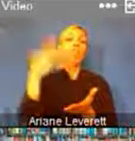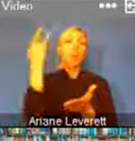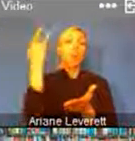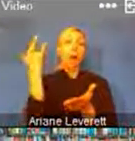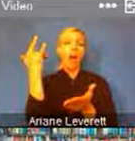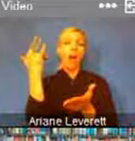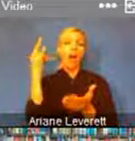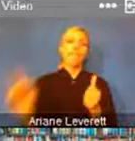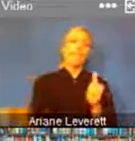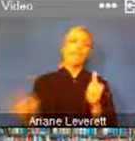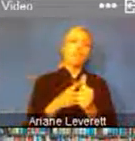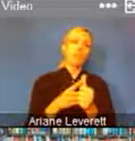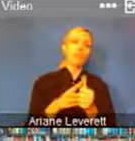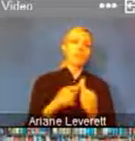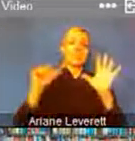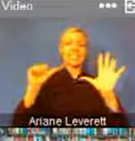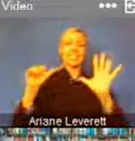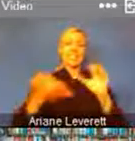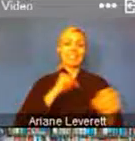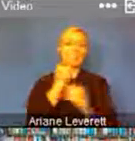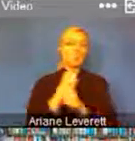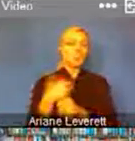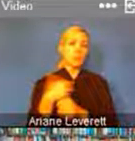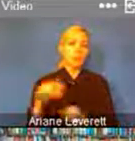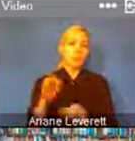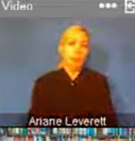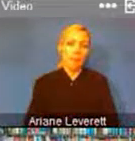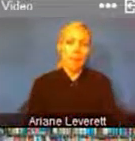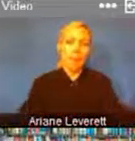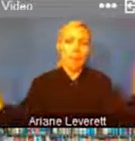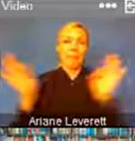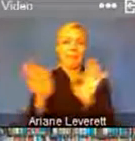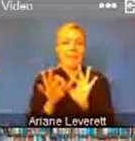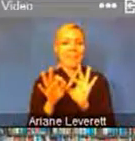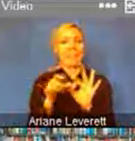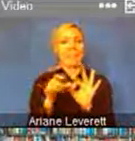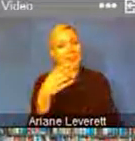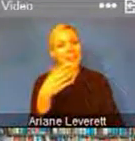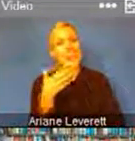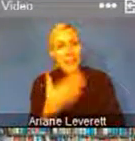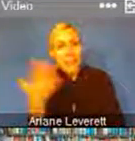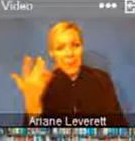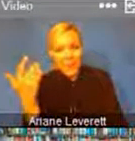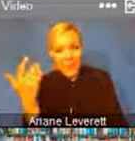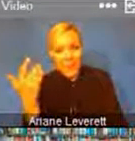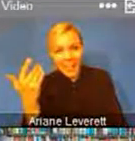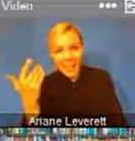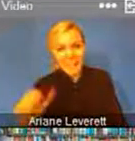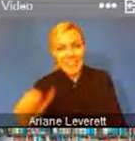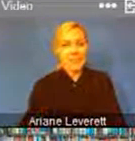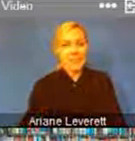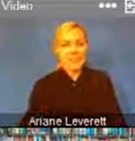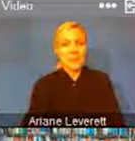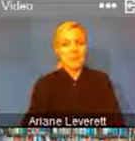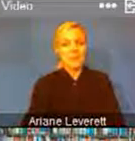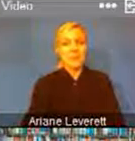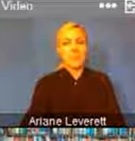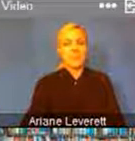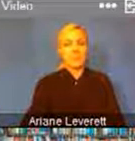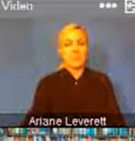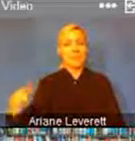not appreciated as much as it should be. And with this, of course, it's more difficult to get teachers.